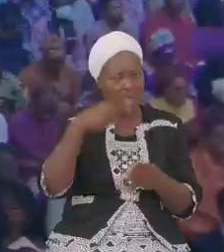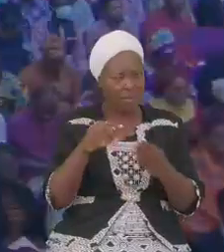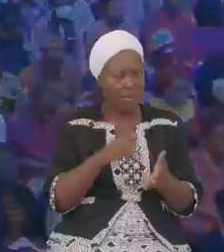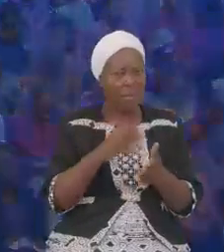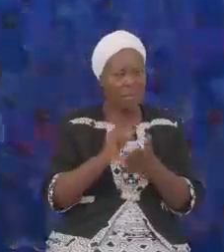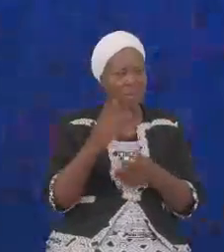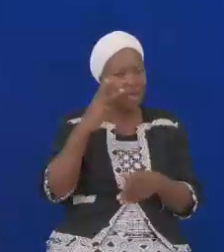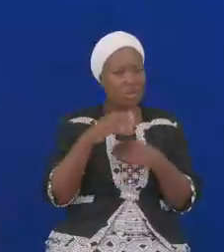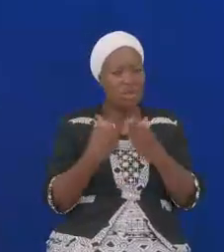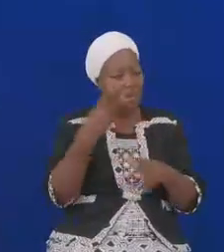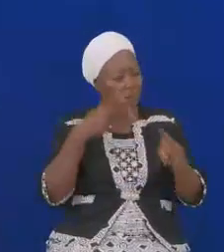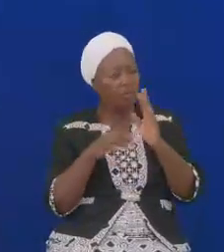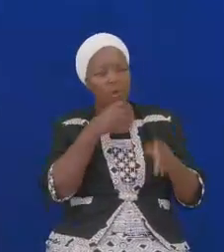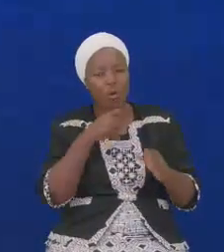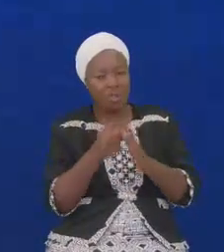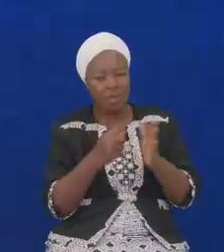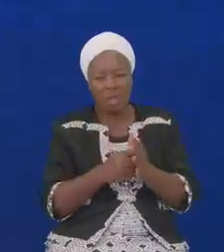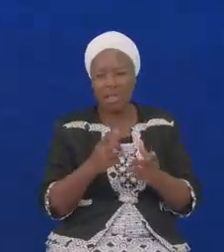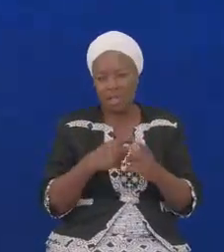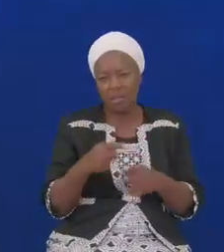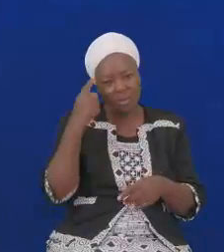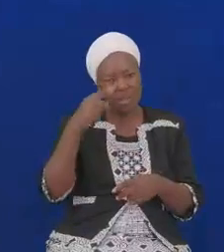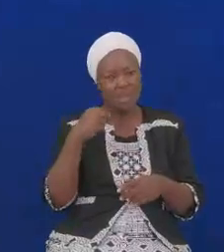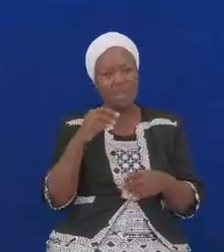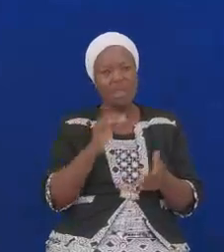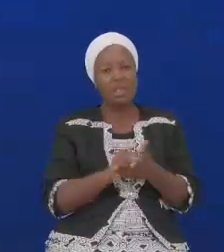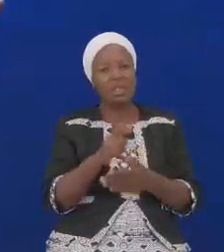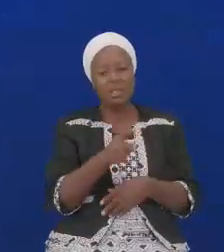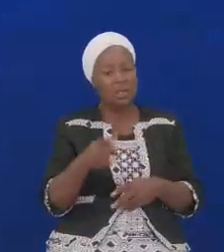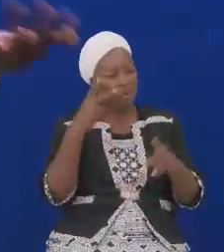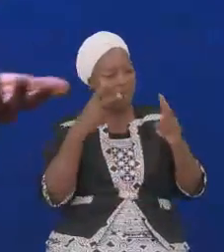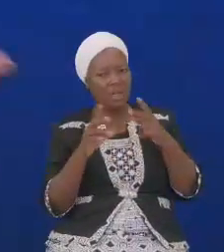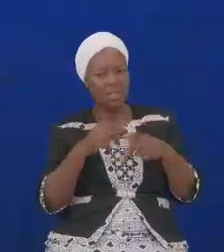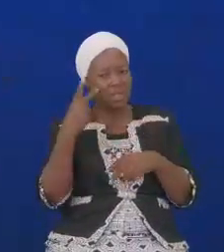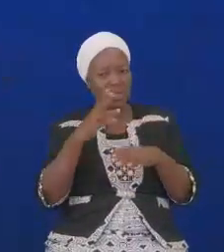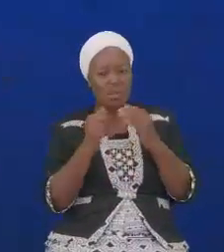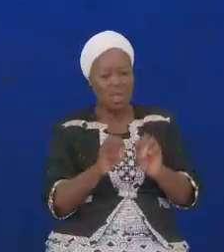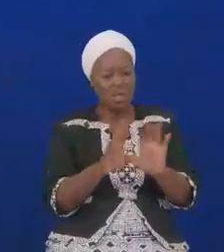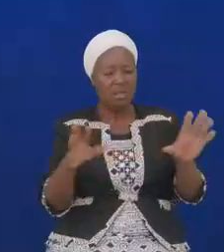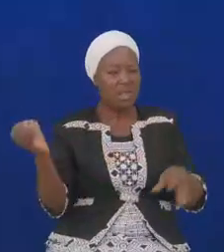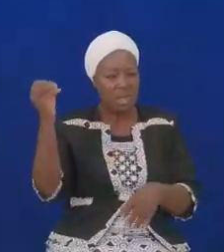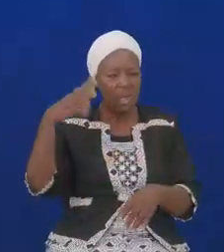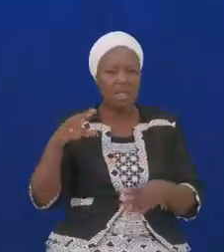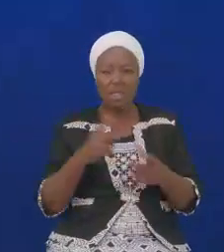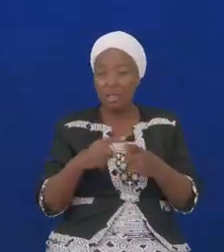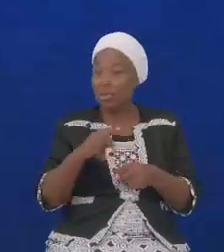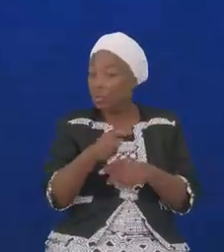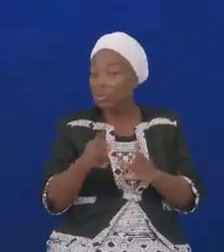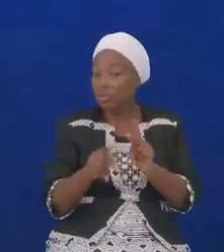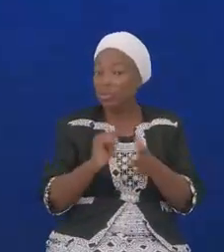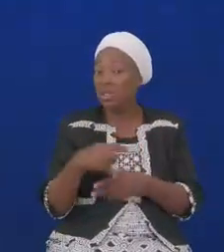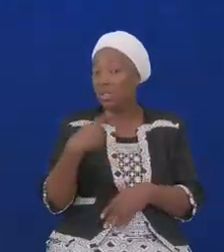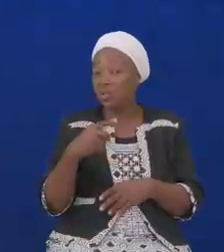prophets of the Old Testament and look at the things they prophesied and look at even their shining lives, and those people that spoke,